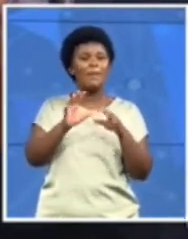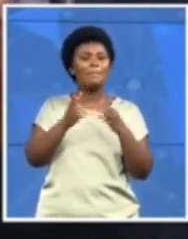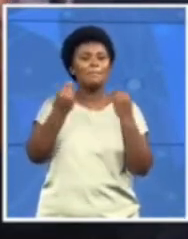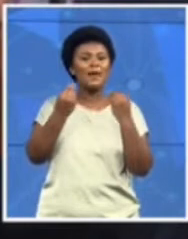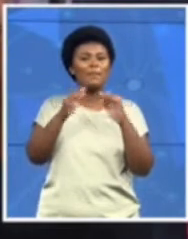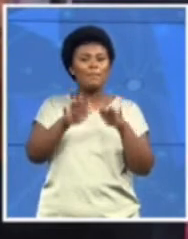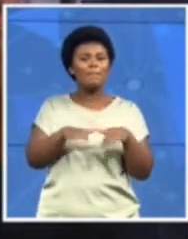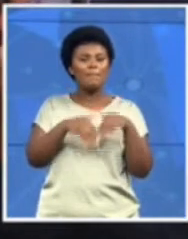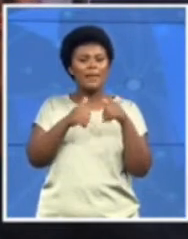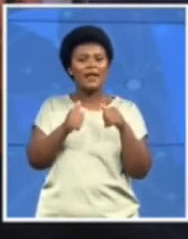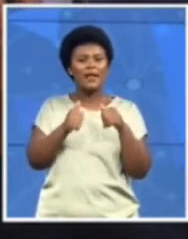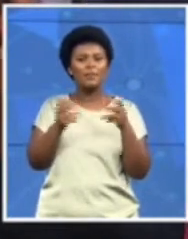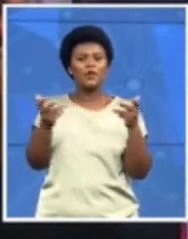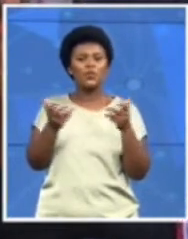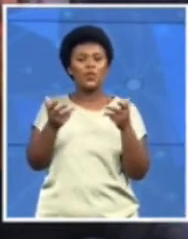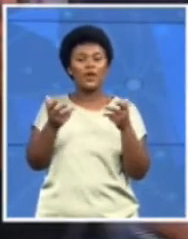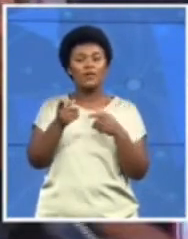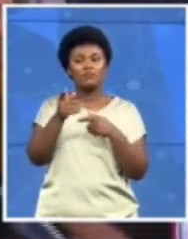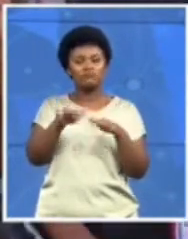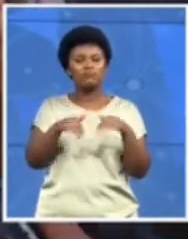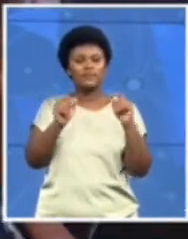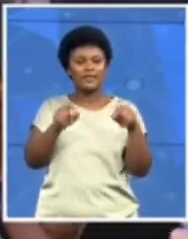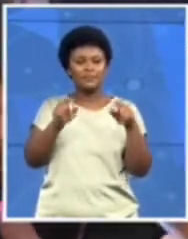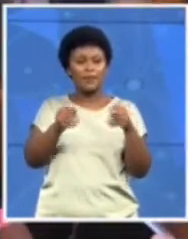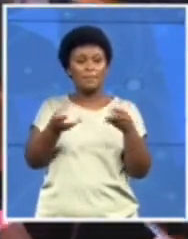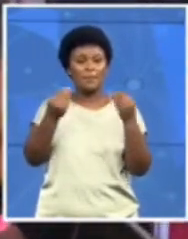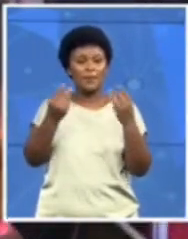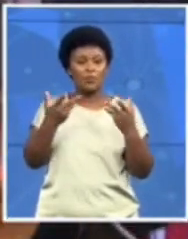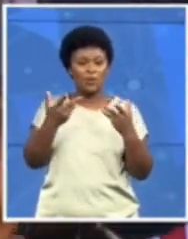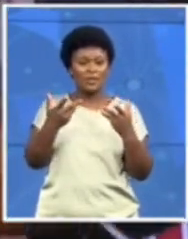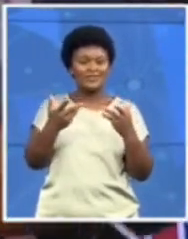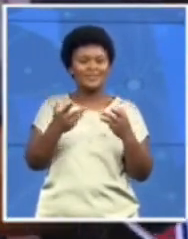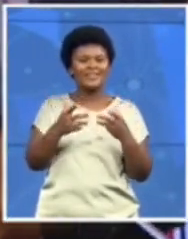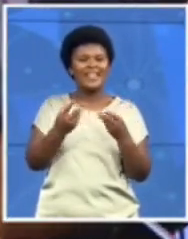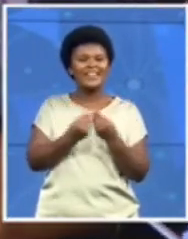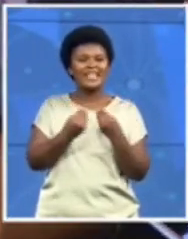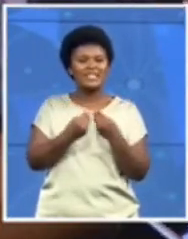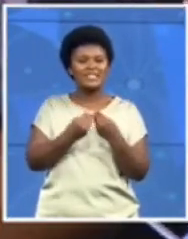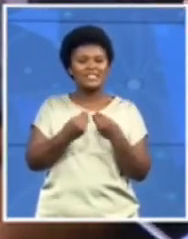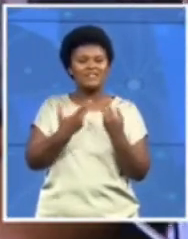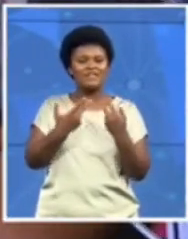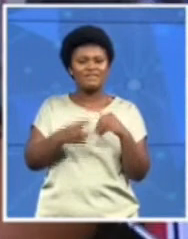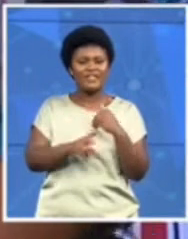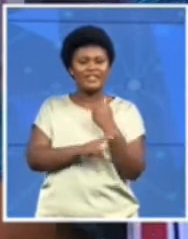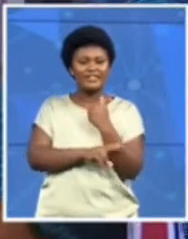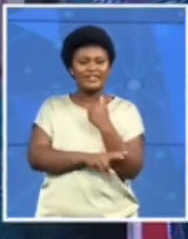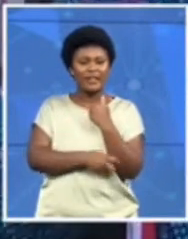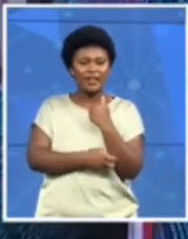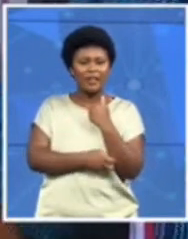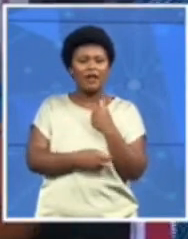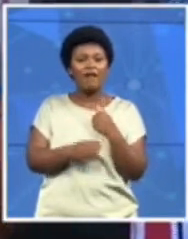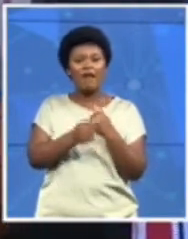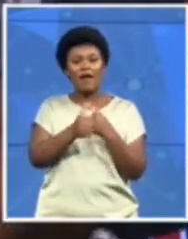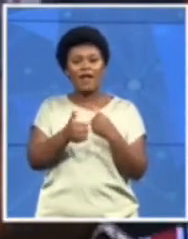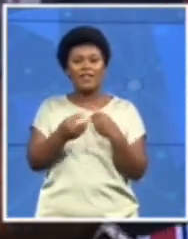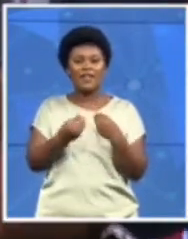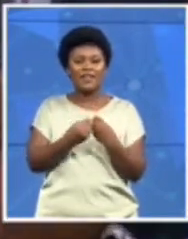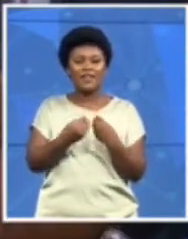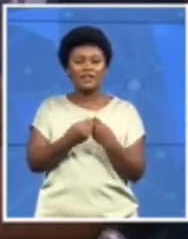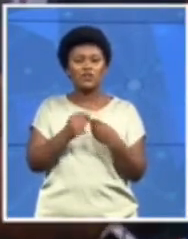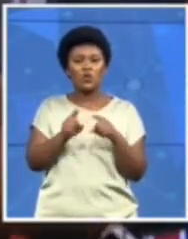and he was found in possession of certain items. Other items are believed to have been stolen in parliament. Other items,